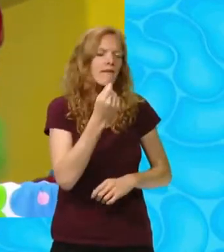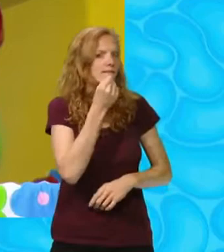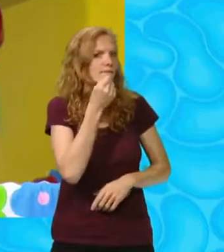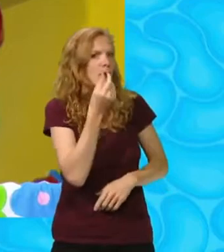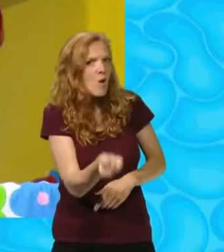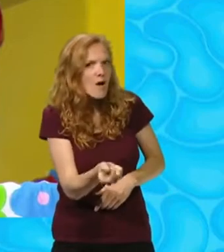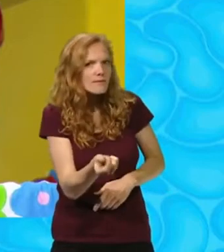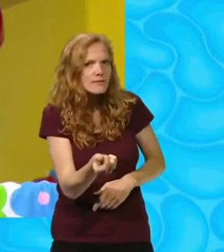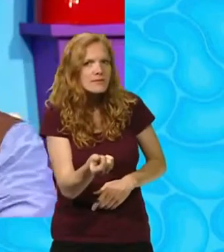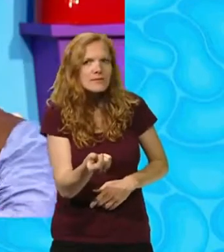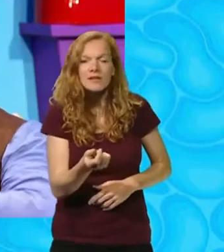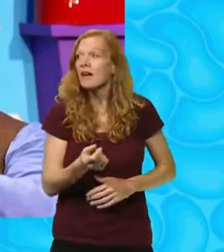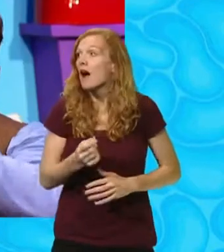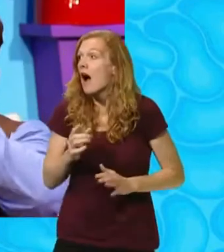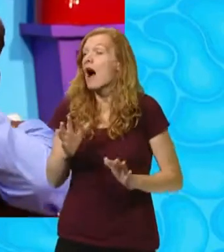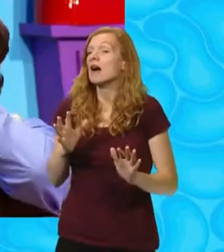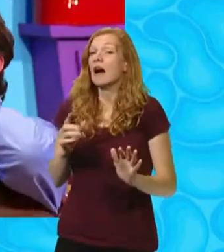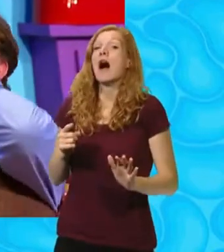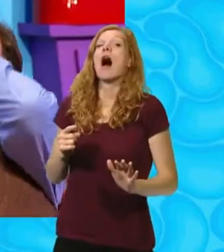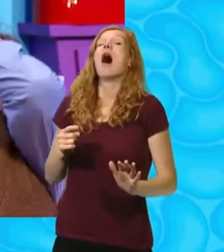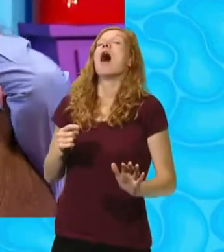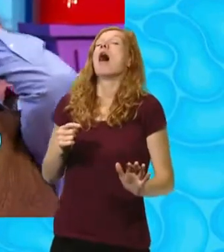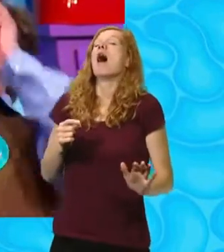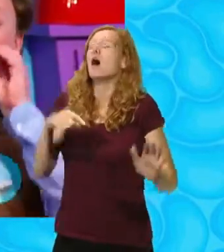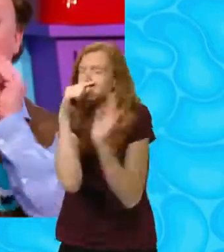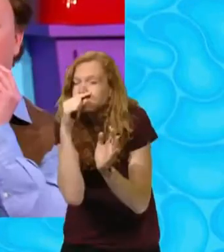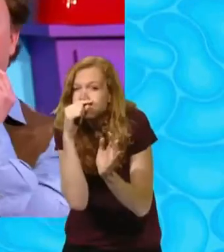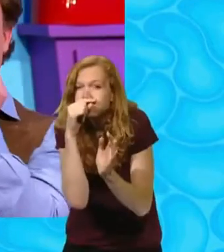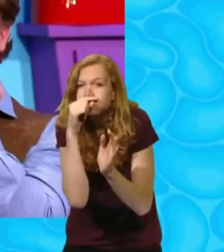dear. All right. I think I'm going to sneeze. Thank you, right. I'm going to keep that there.